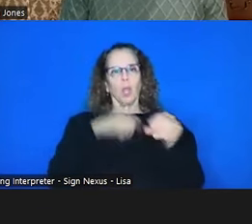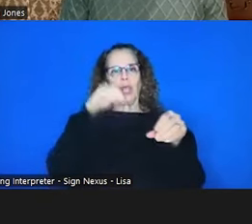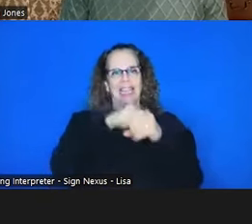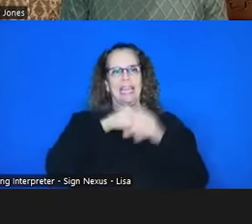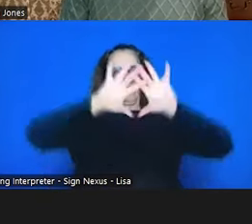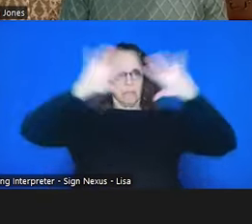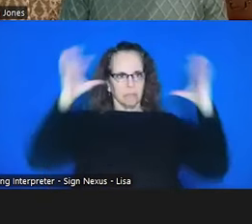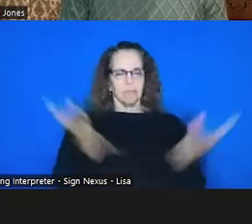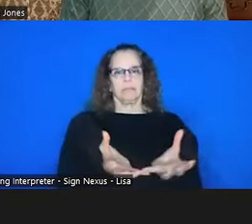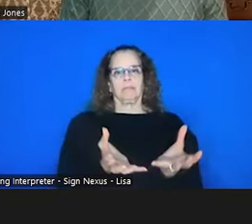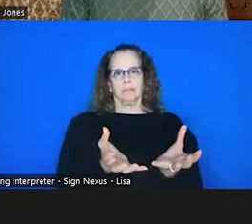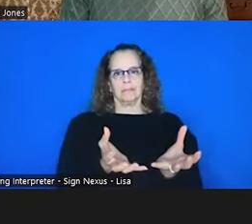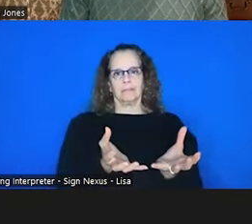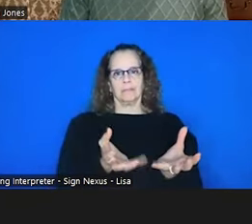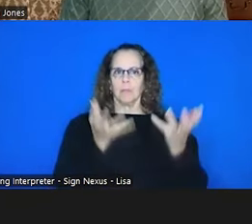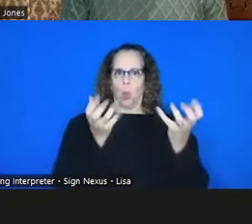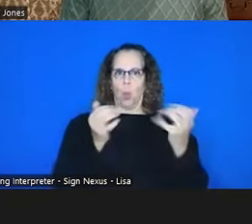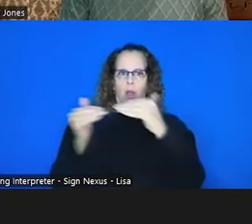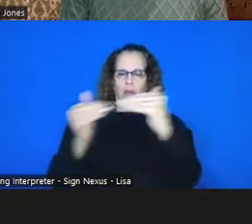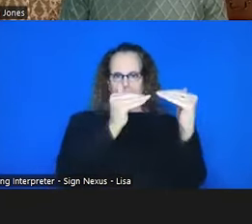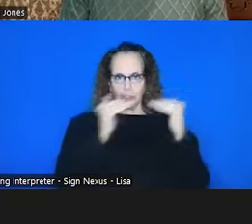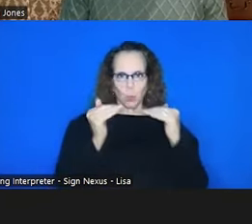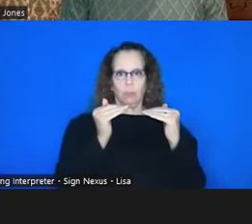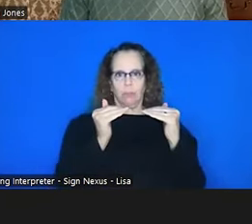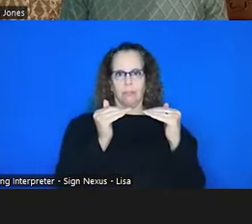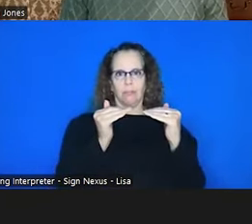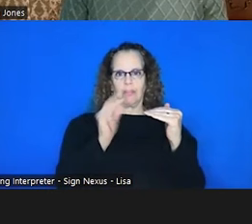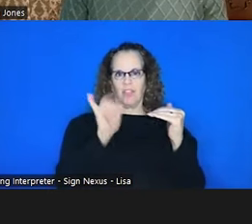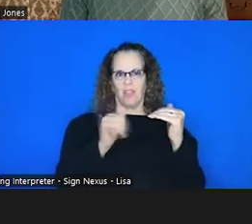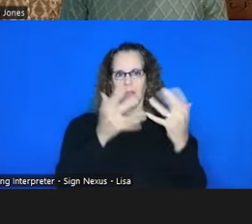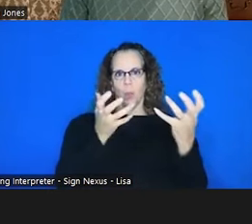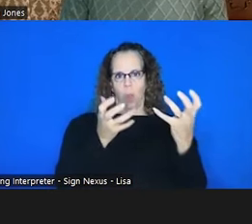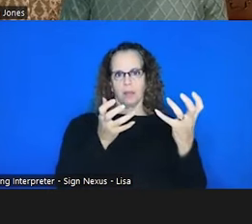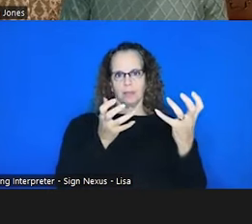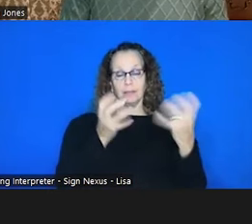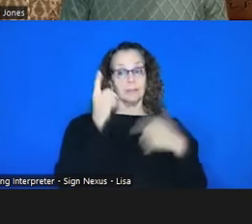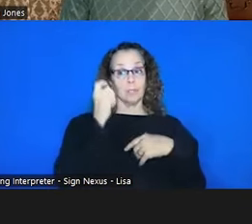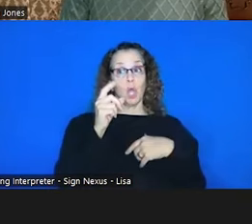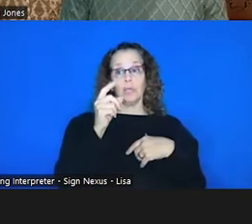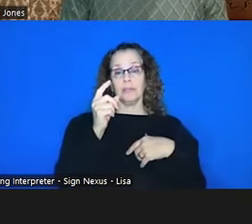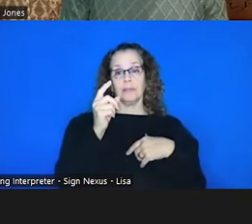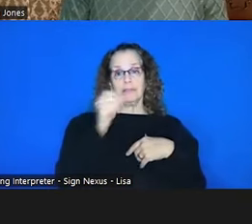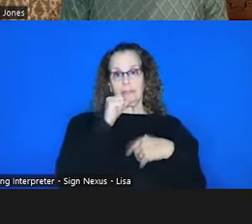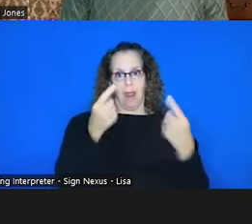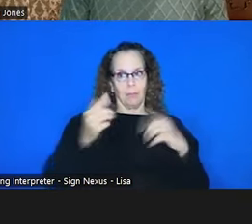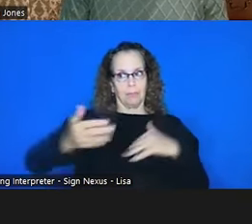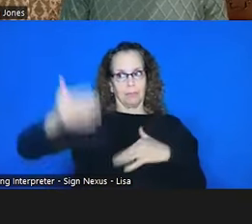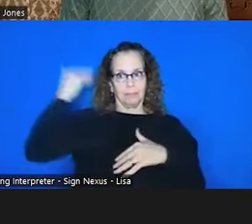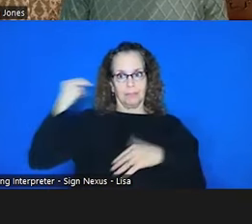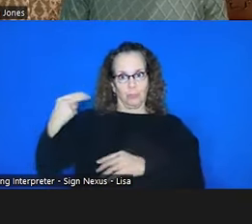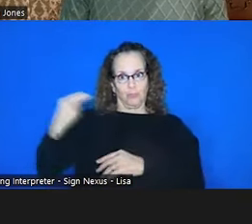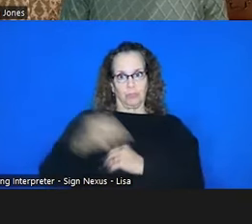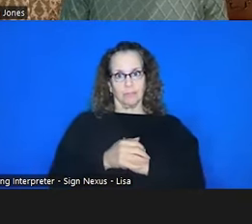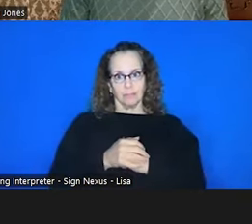and equally. And what we're providing right now is equity, because that's not what was happening. So that's what we have. And then right